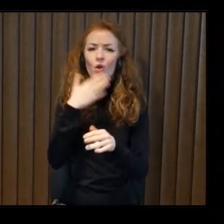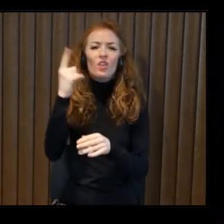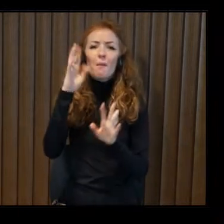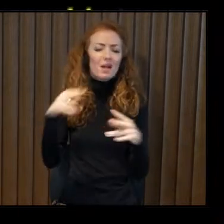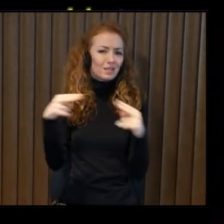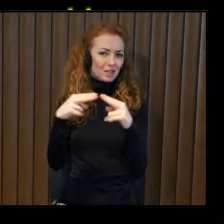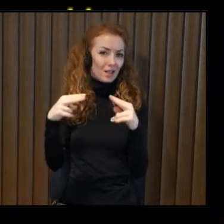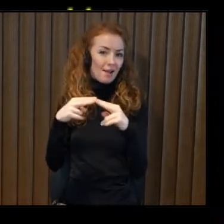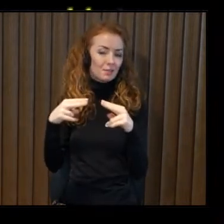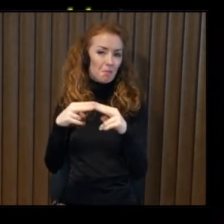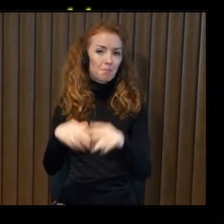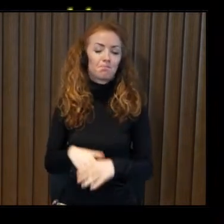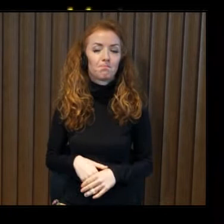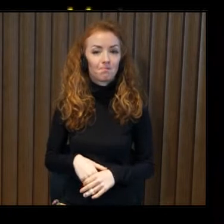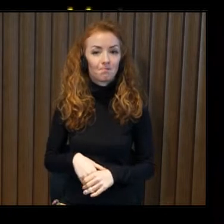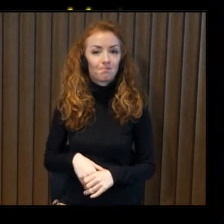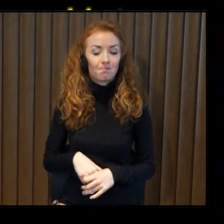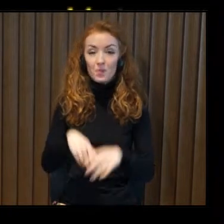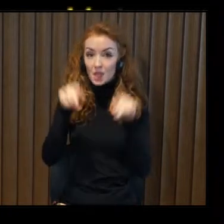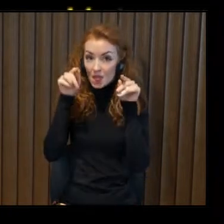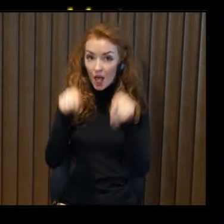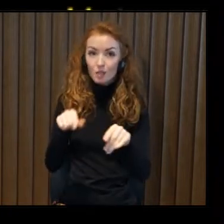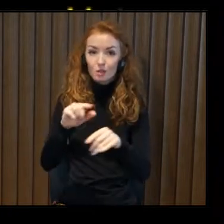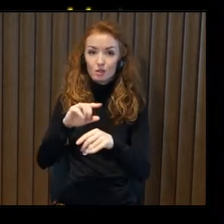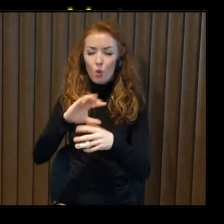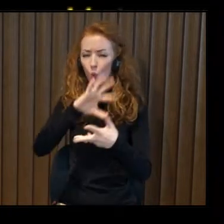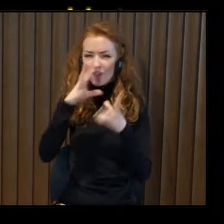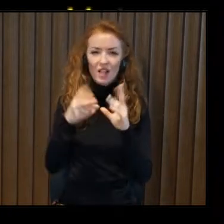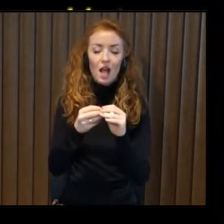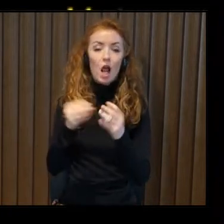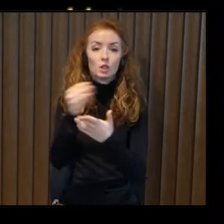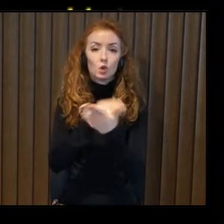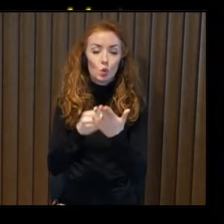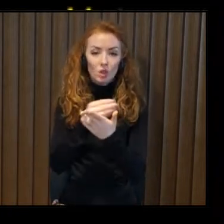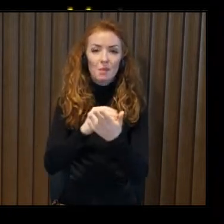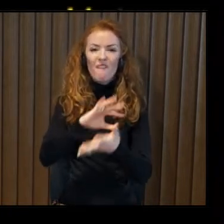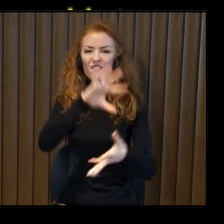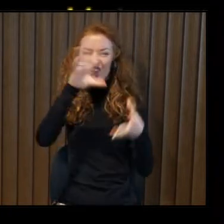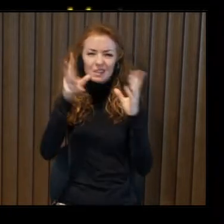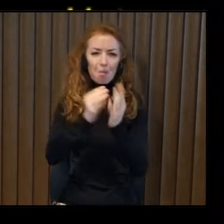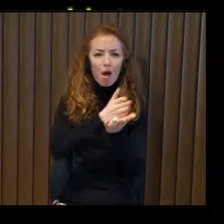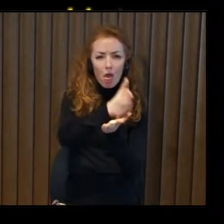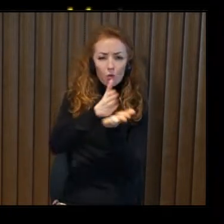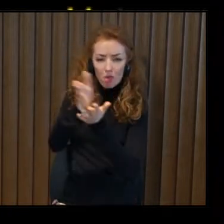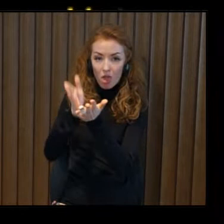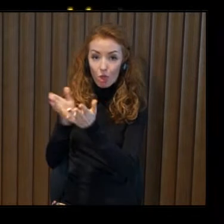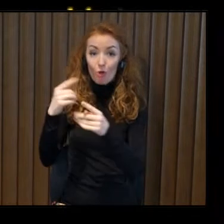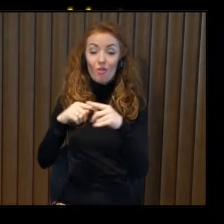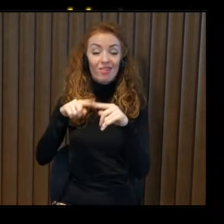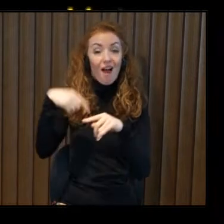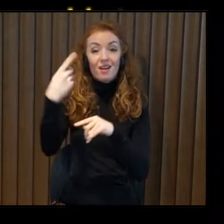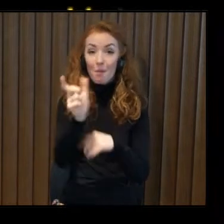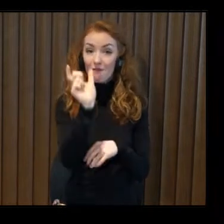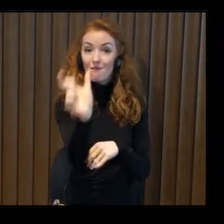to what design is. And then there's this term usable. We love to say things like, oh, that's really user-friendly, or it's really easy